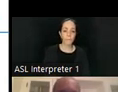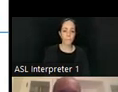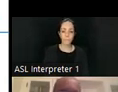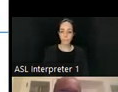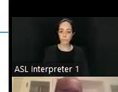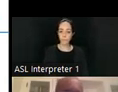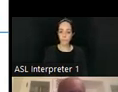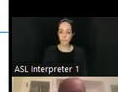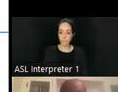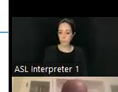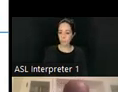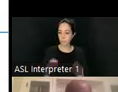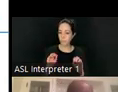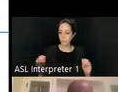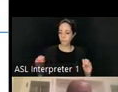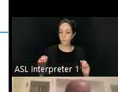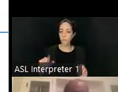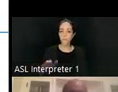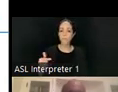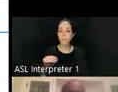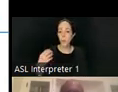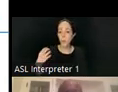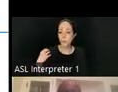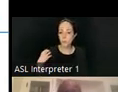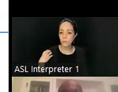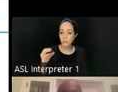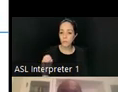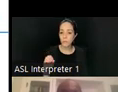Seeing that there are none, Co-Chair Obi, may we move forward?